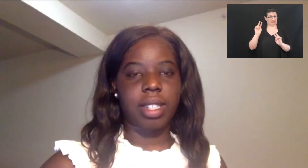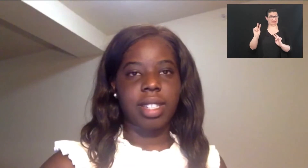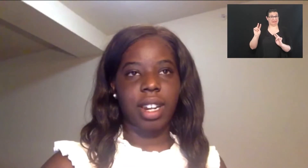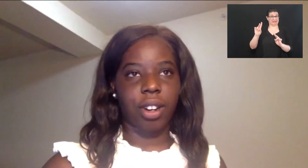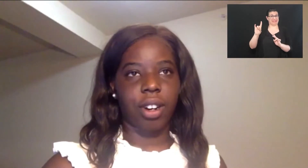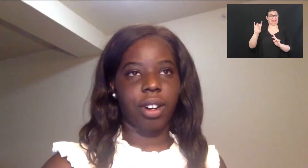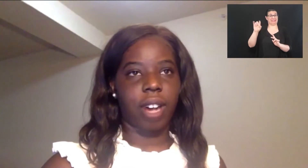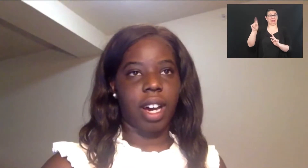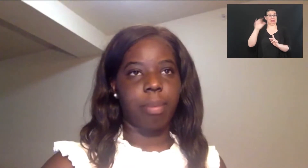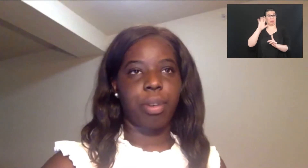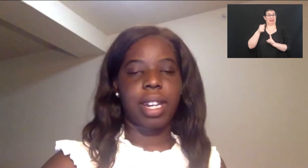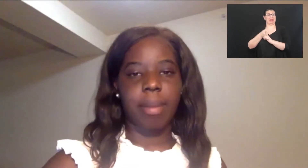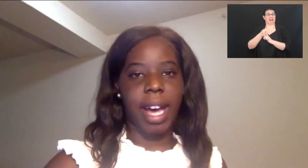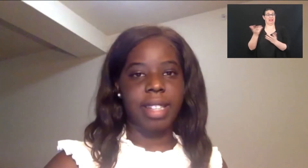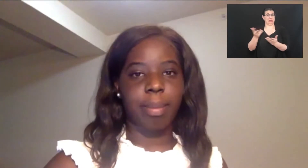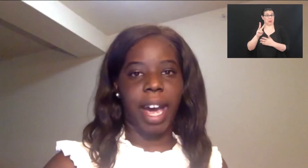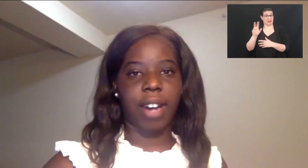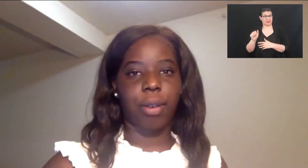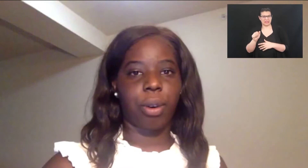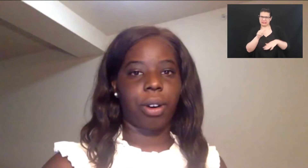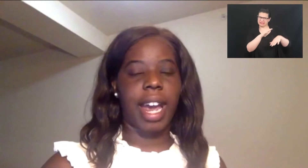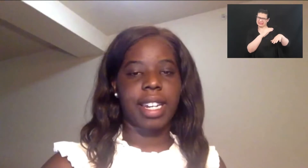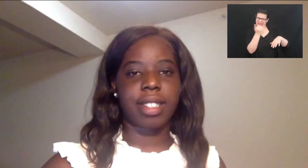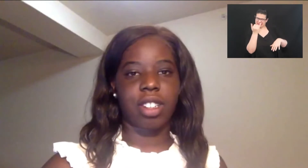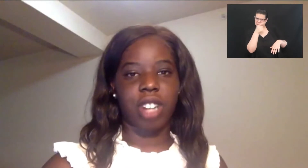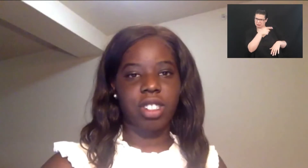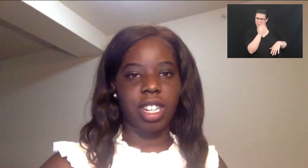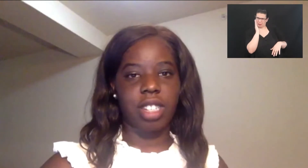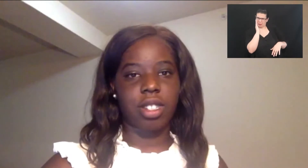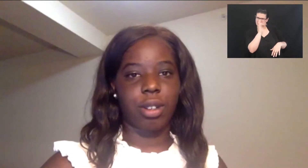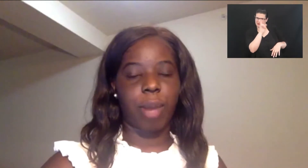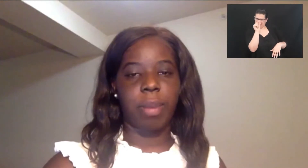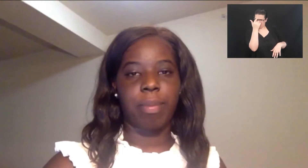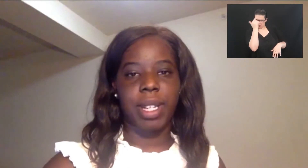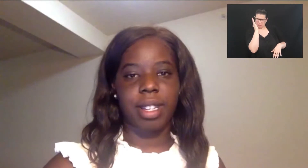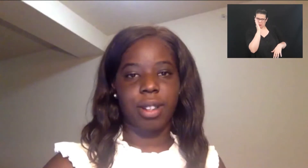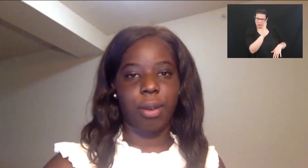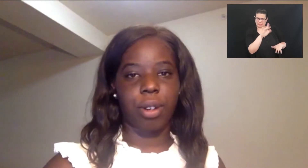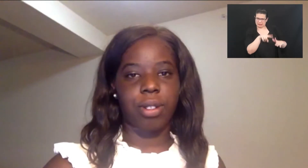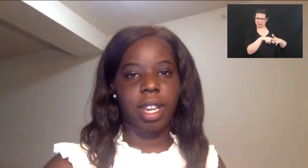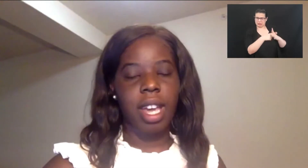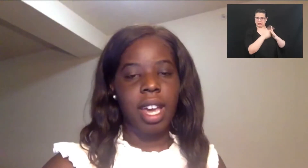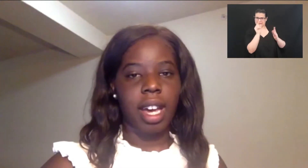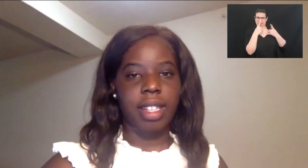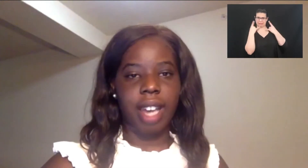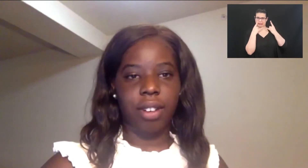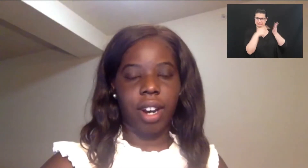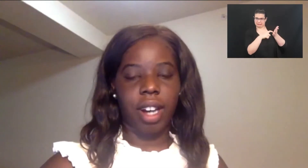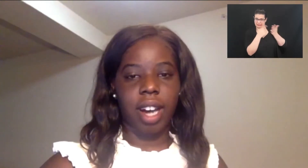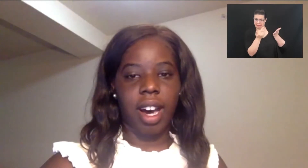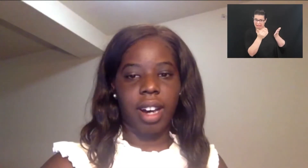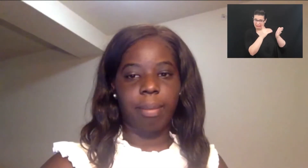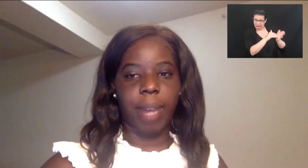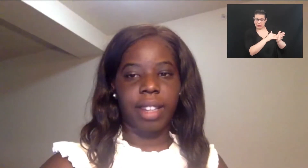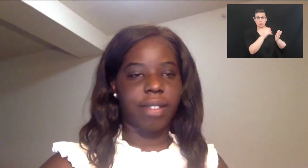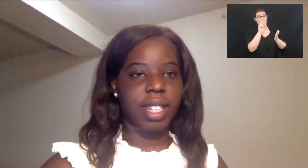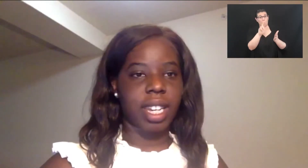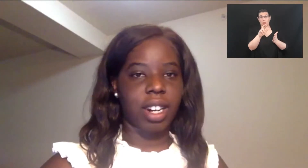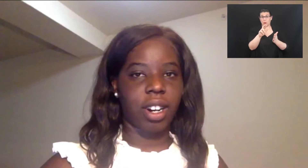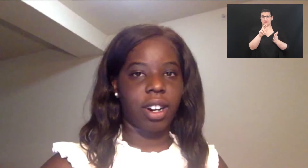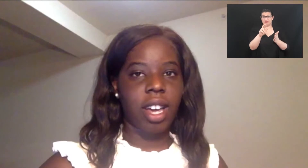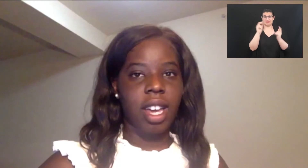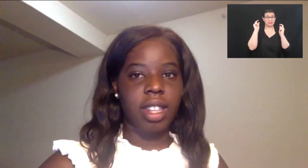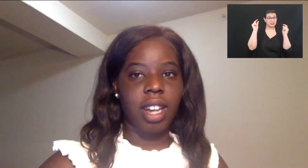we could consider bringing masks back, or any suggestions to maybe business owners, et cetera? I'd love